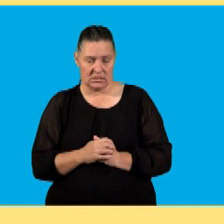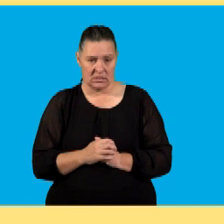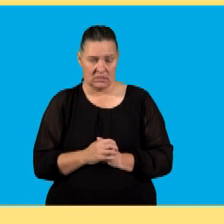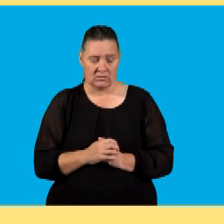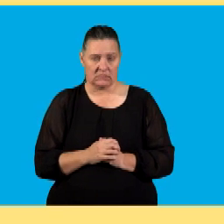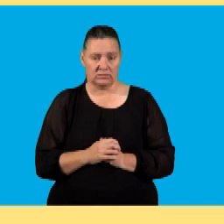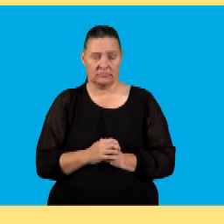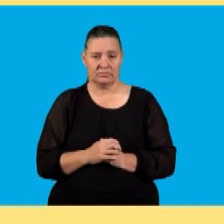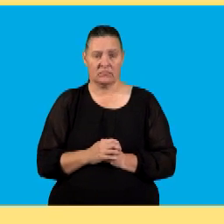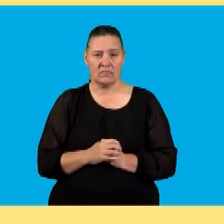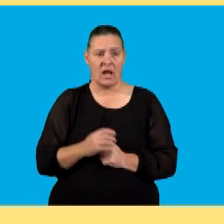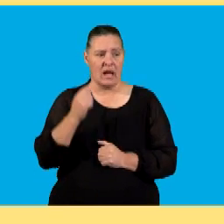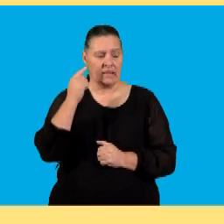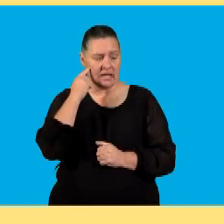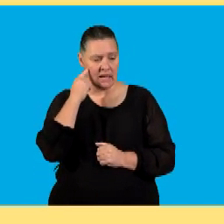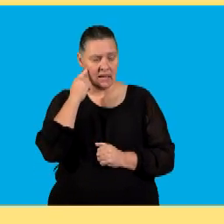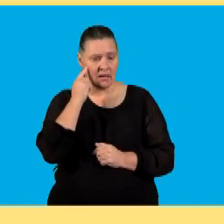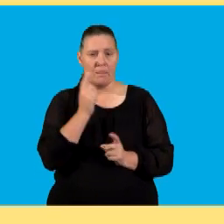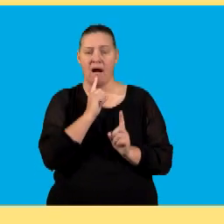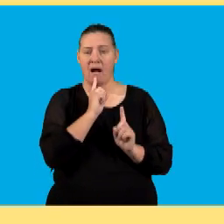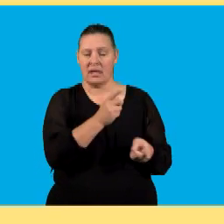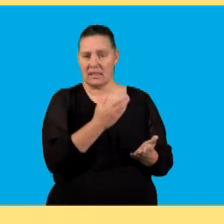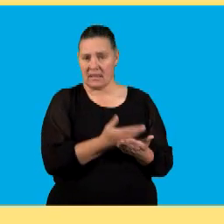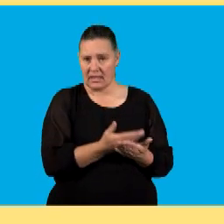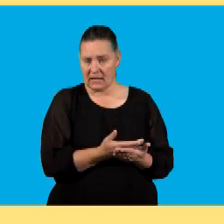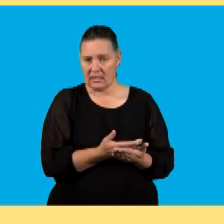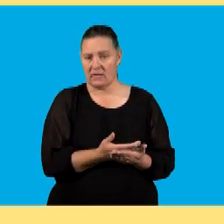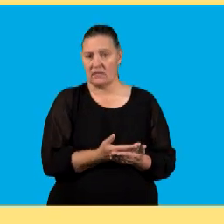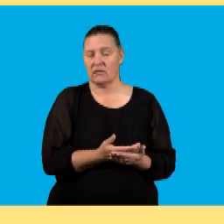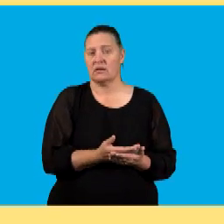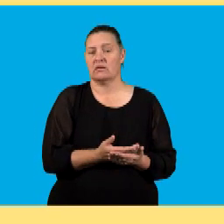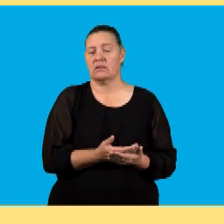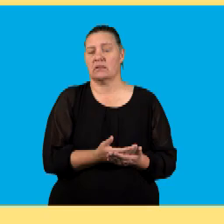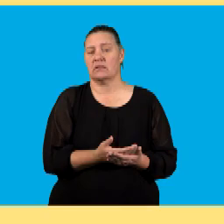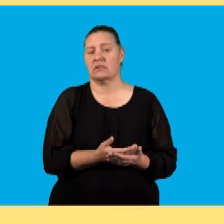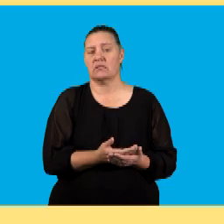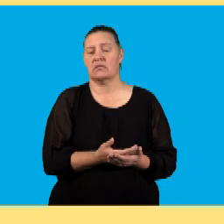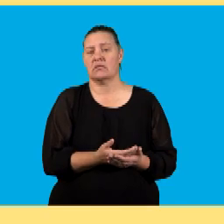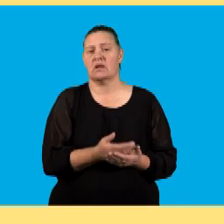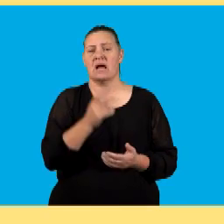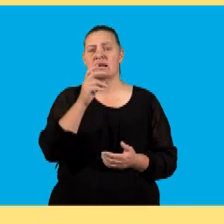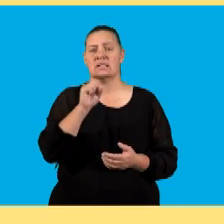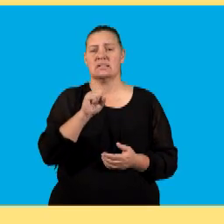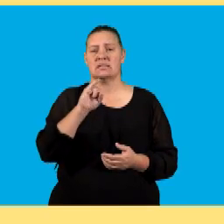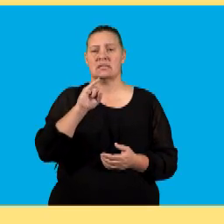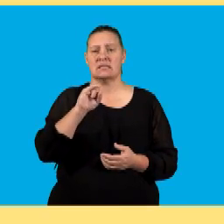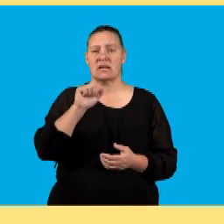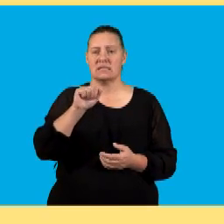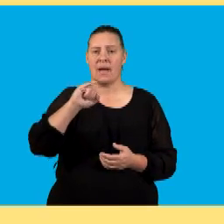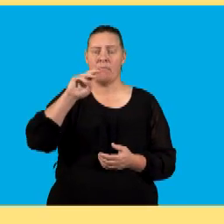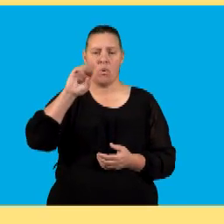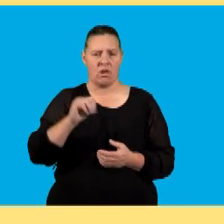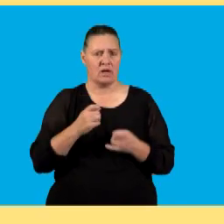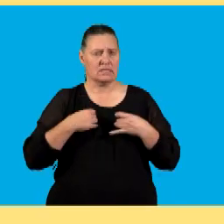4,400. I think at this moment I can answer this question which says, what is Salmon's